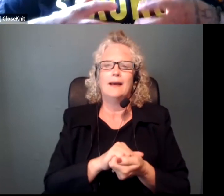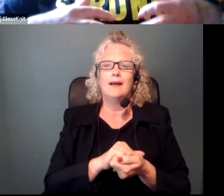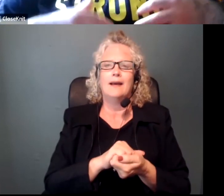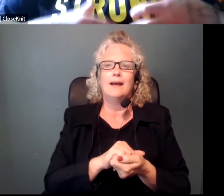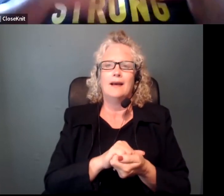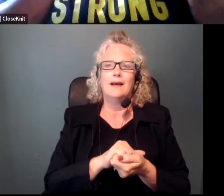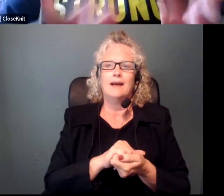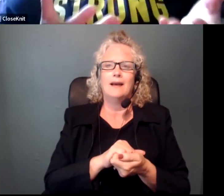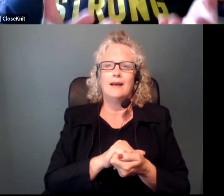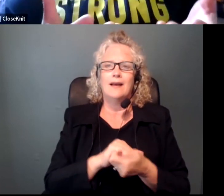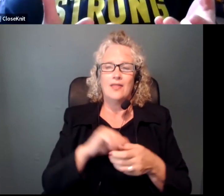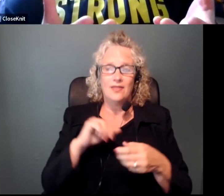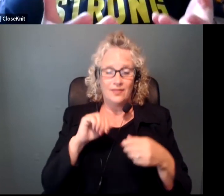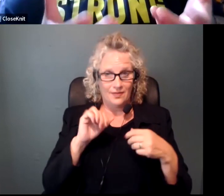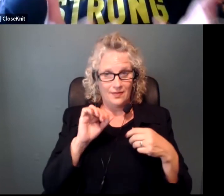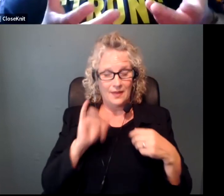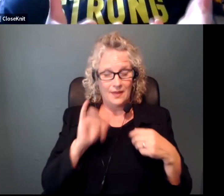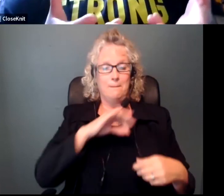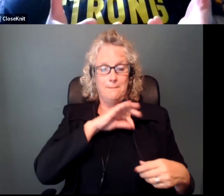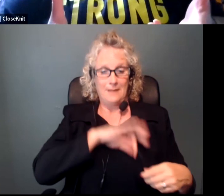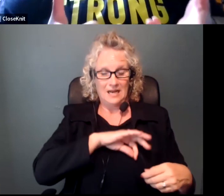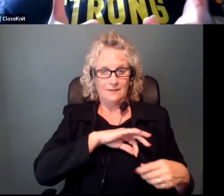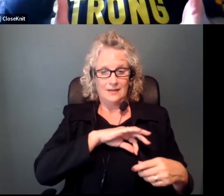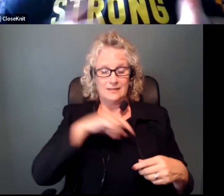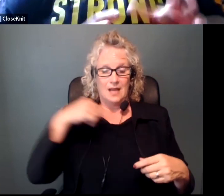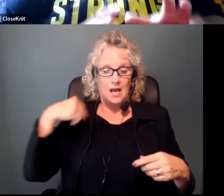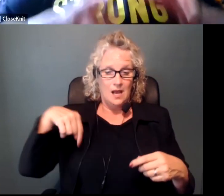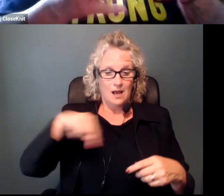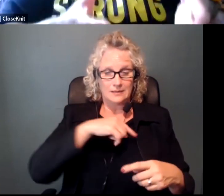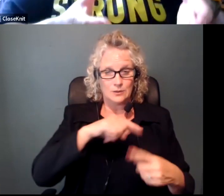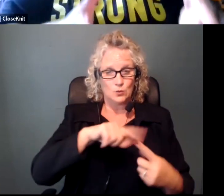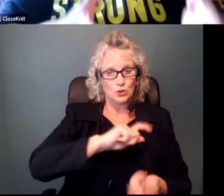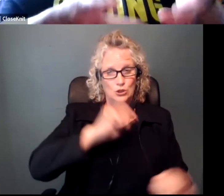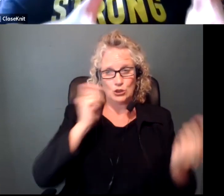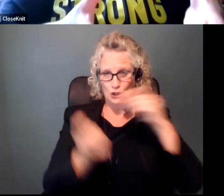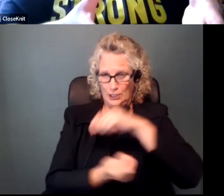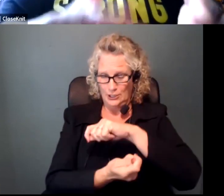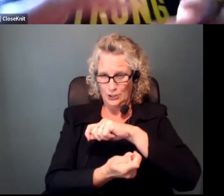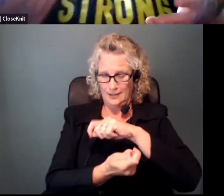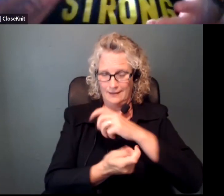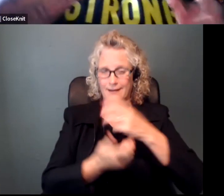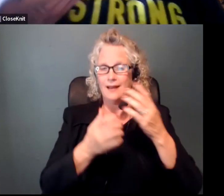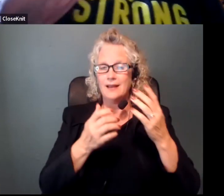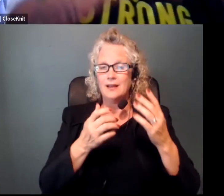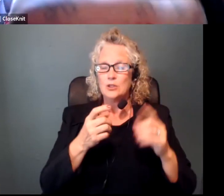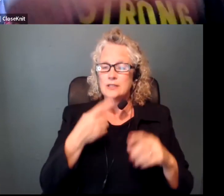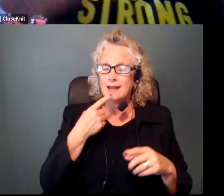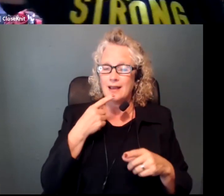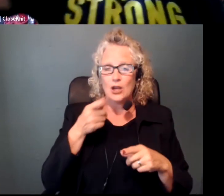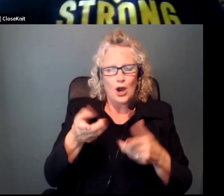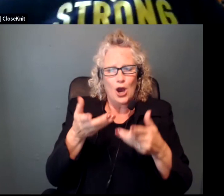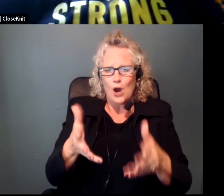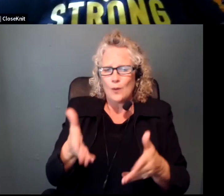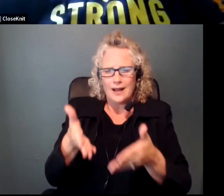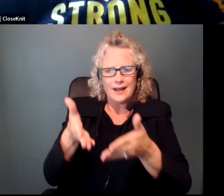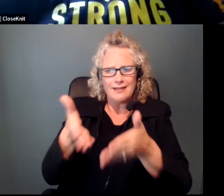it will greatly benefit us to change the narrative and say, hey, you're already loved where you're at. We don't necessarily need to